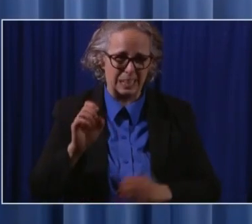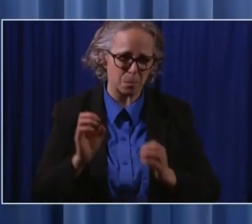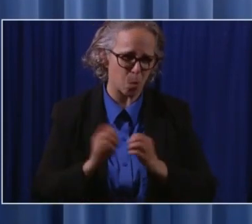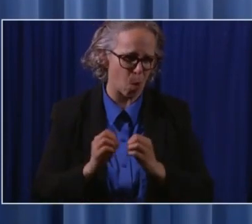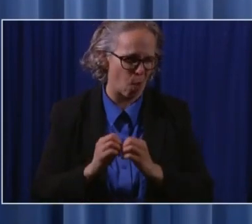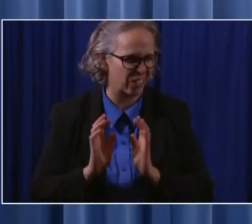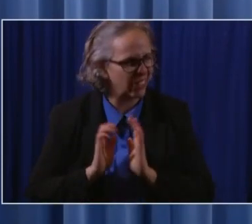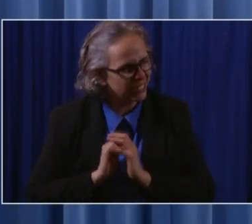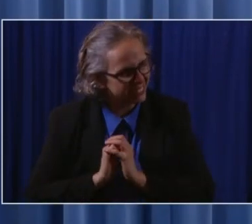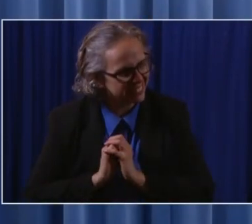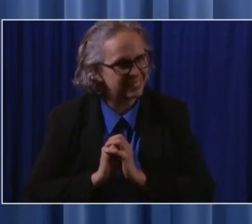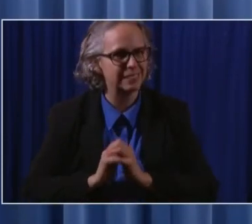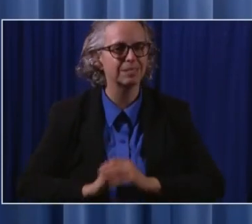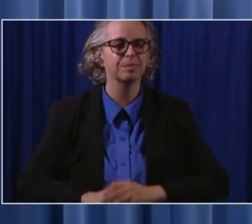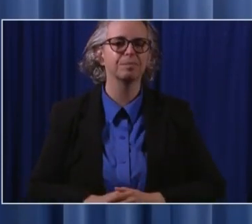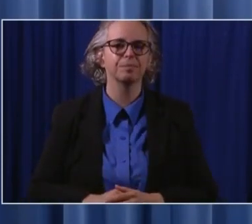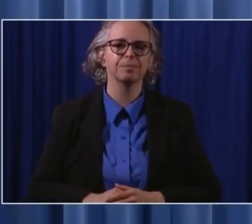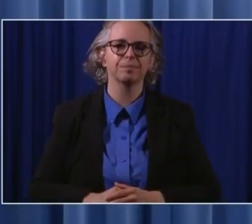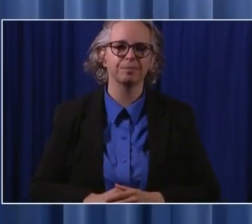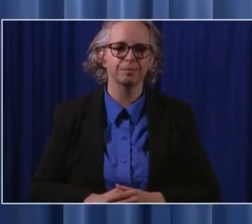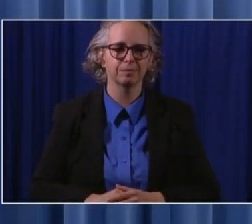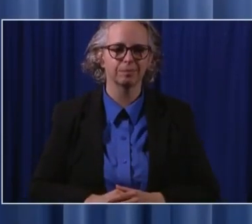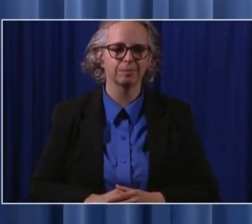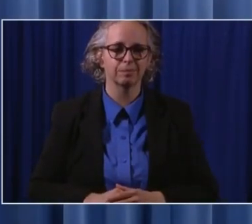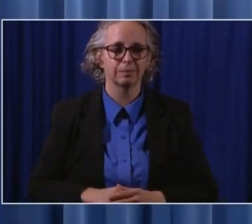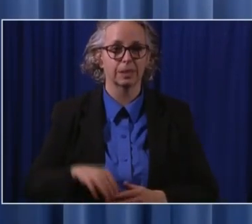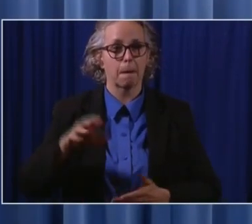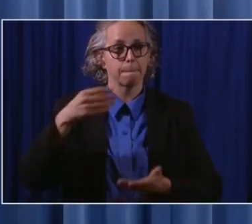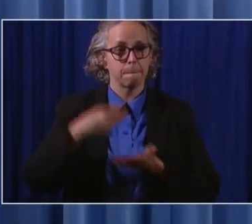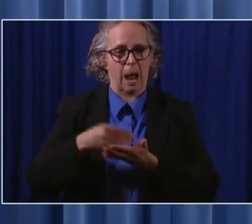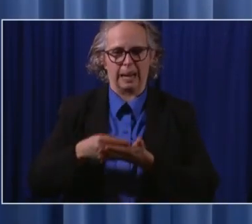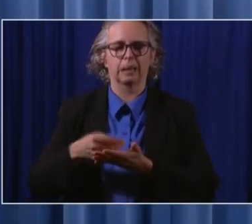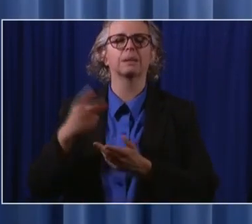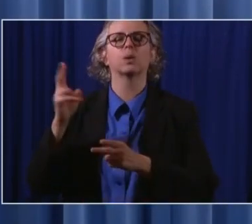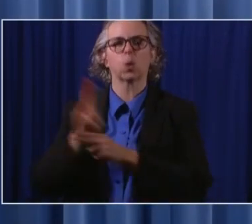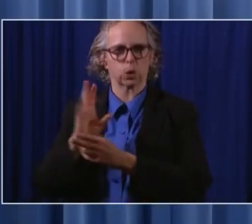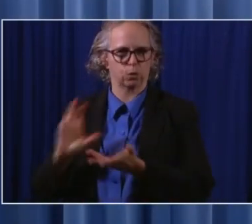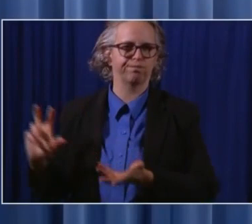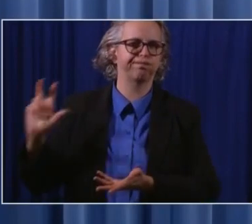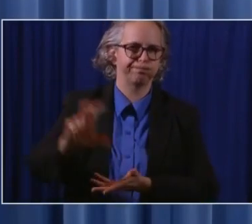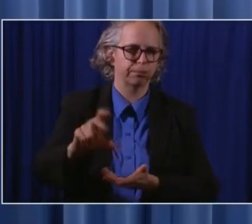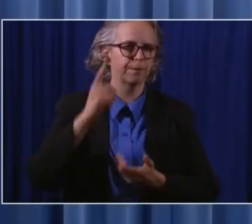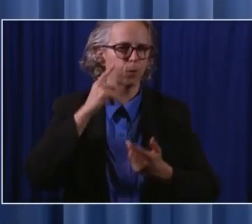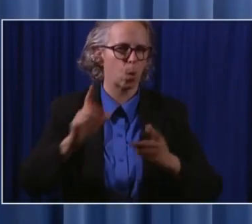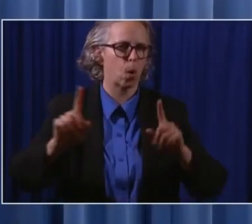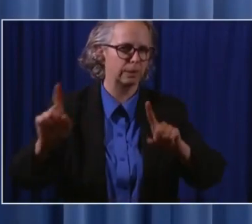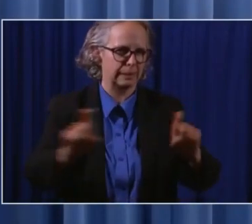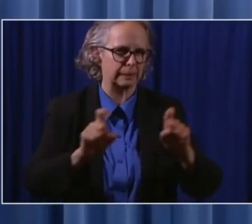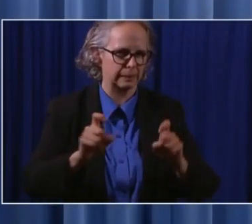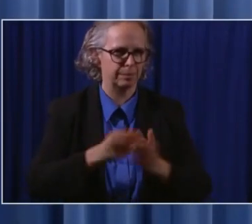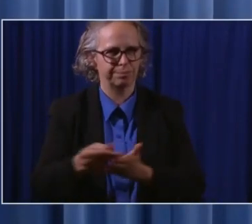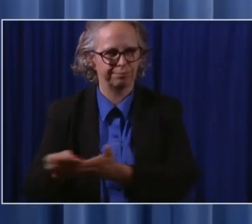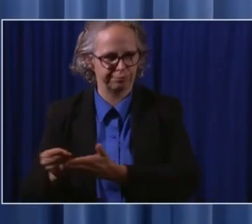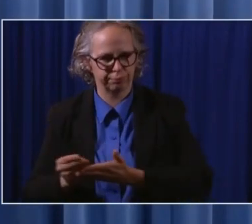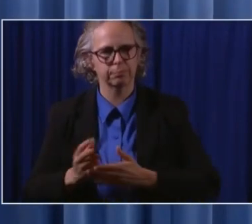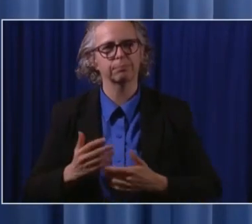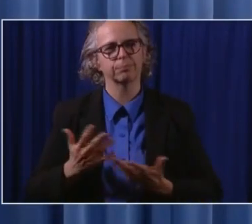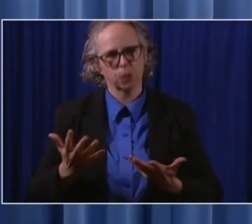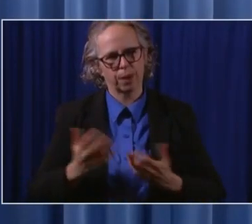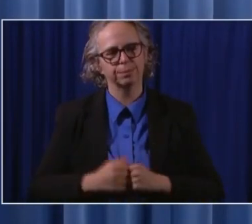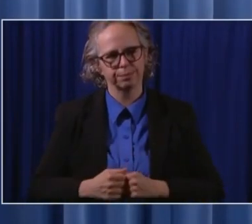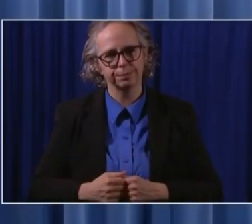more. And so we're going to continue to push testing out. We're going to do everything, obviously, to keep the price down. We're going to